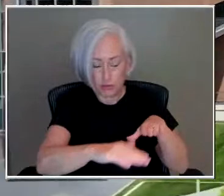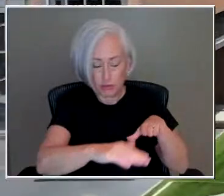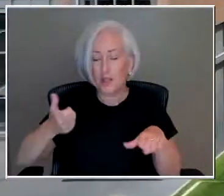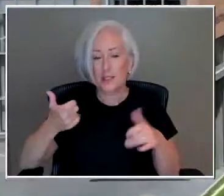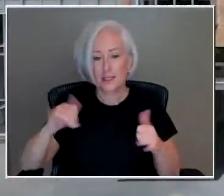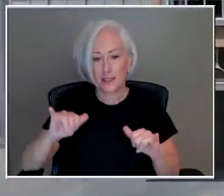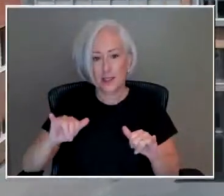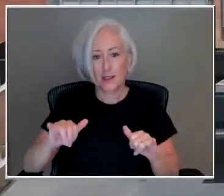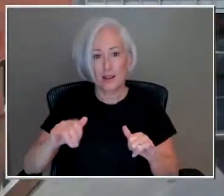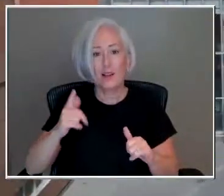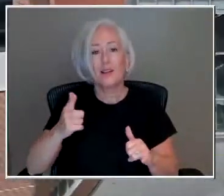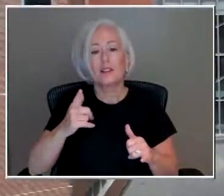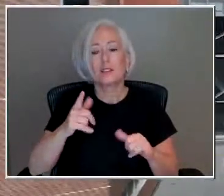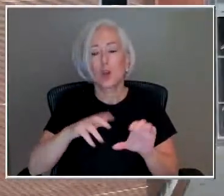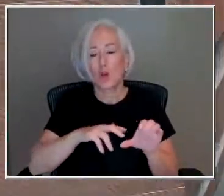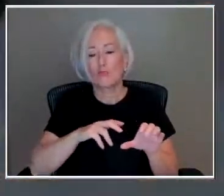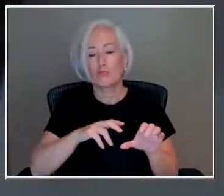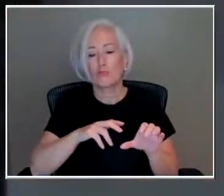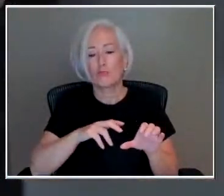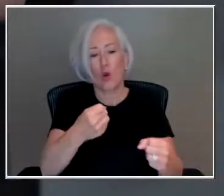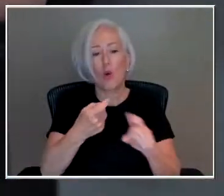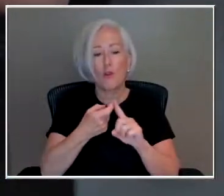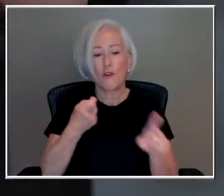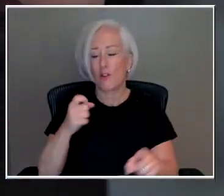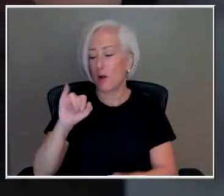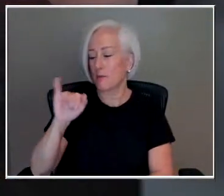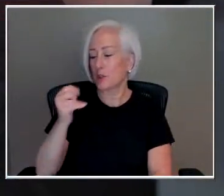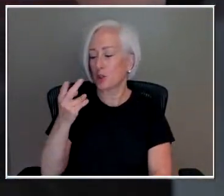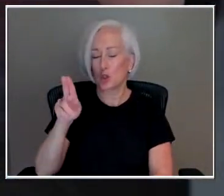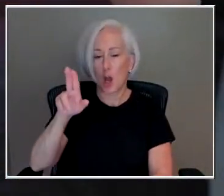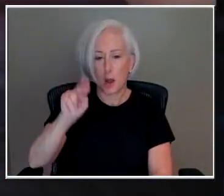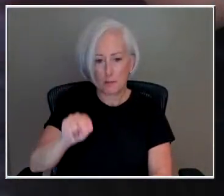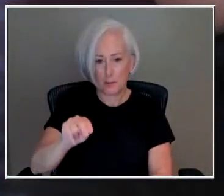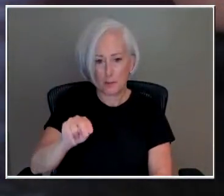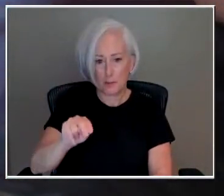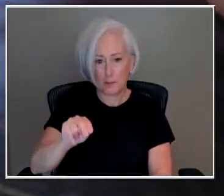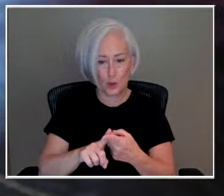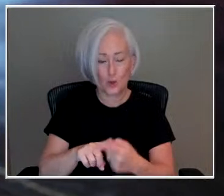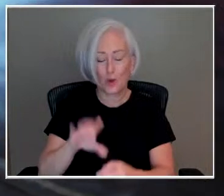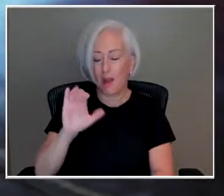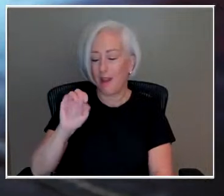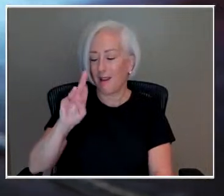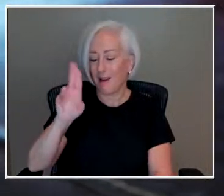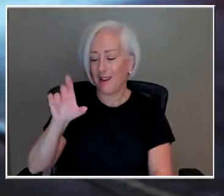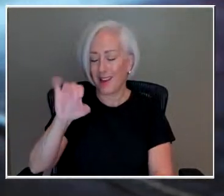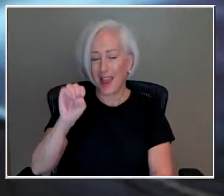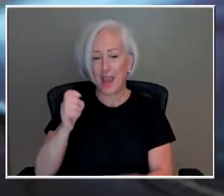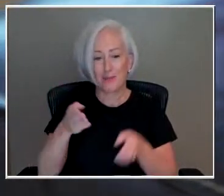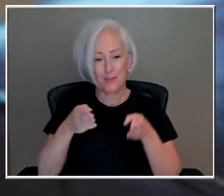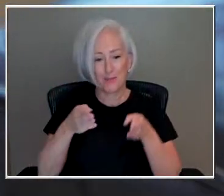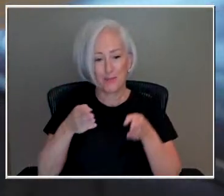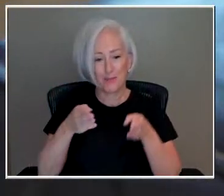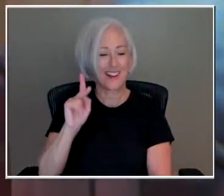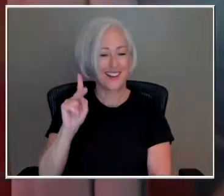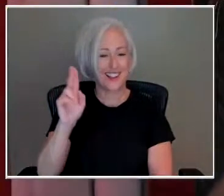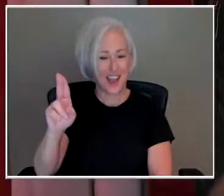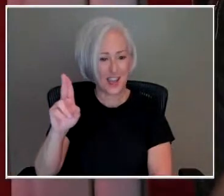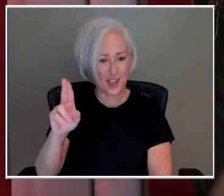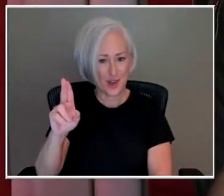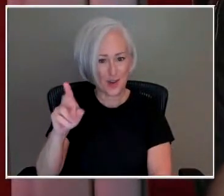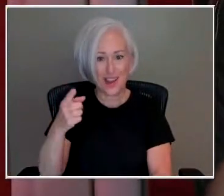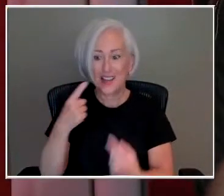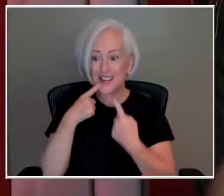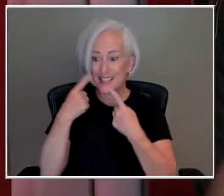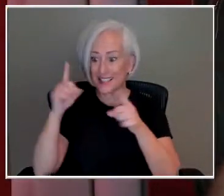road to 4000 Cambridge Street. His experience was so successful, Alan soon followed. If you have a chance to get